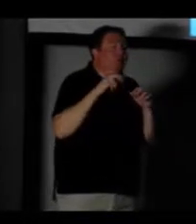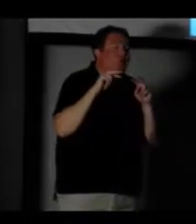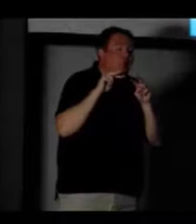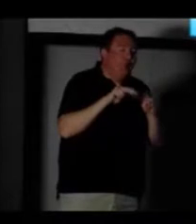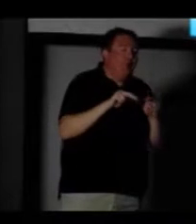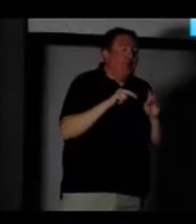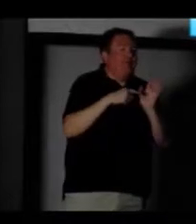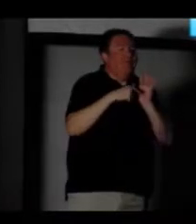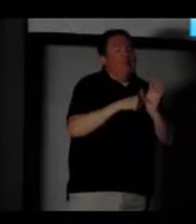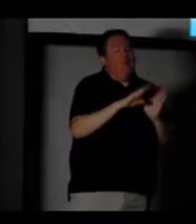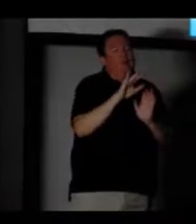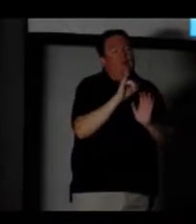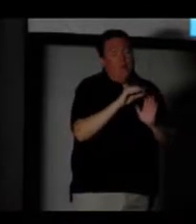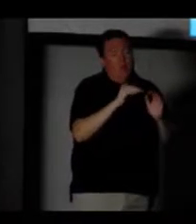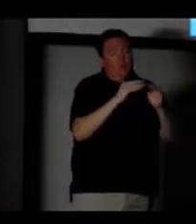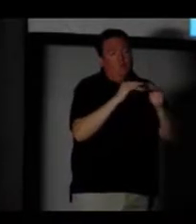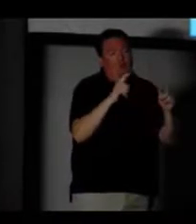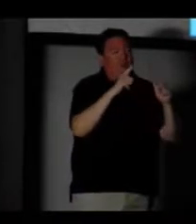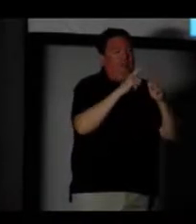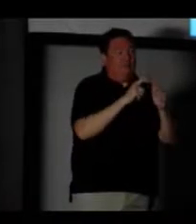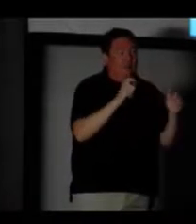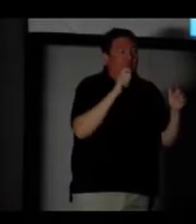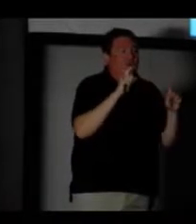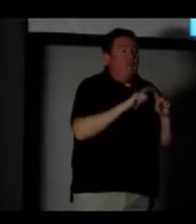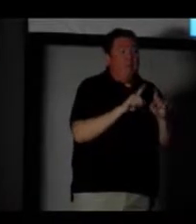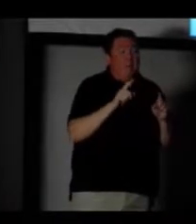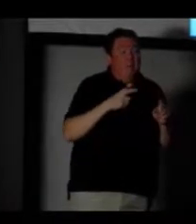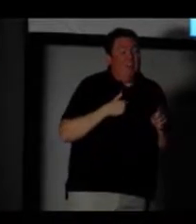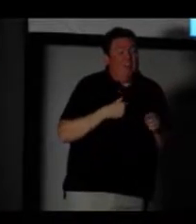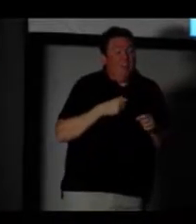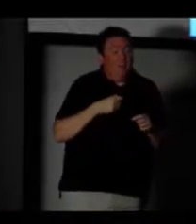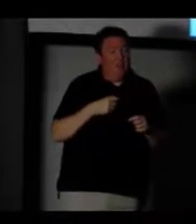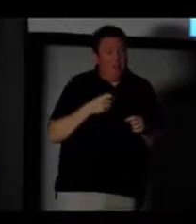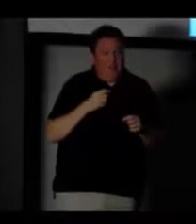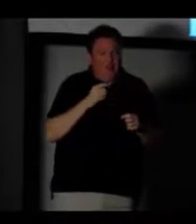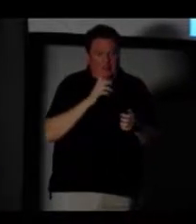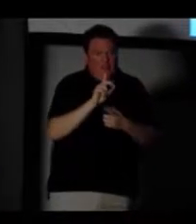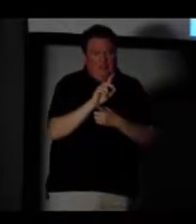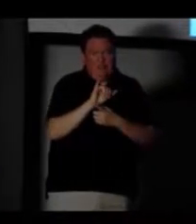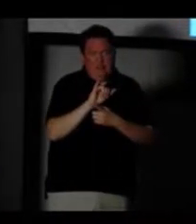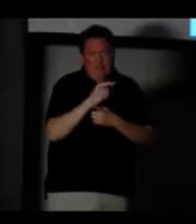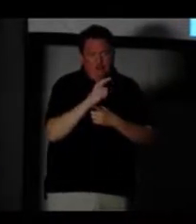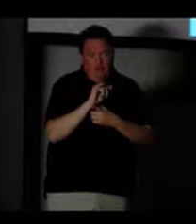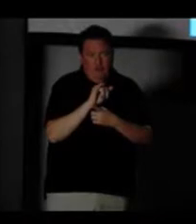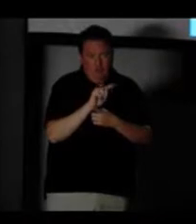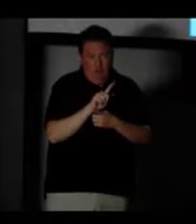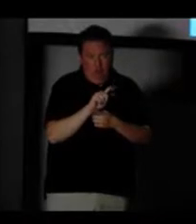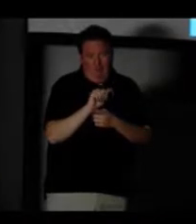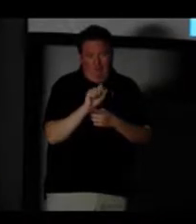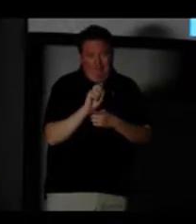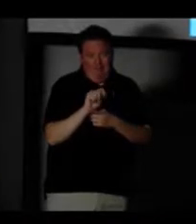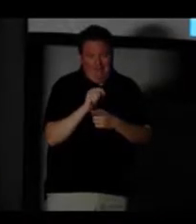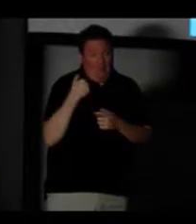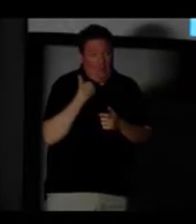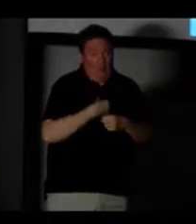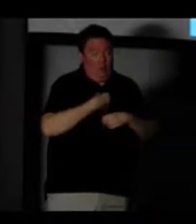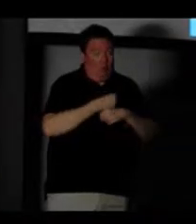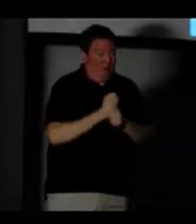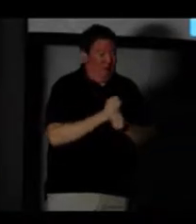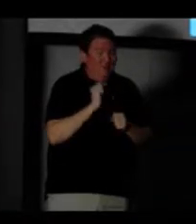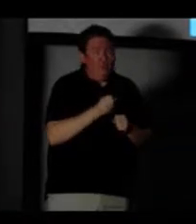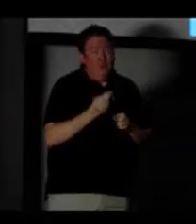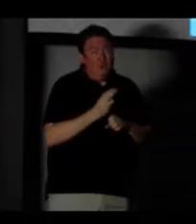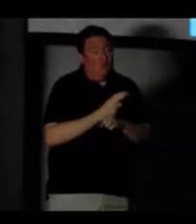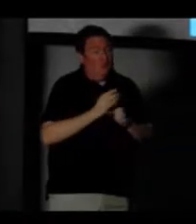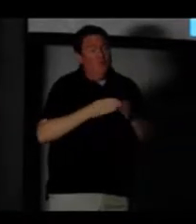that. In fact, the assets, the digital assets that we create are often used much, much more broadly than